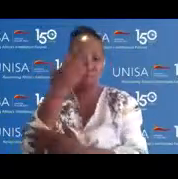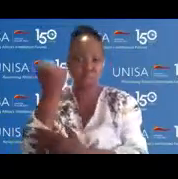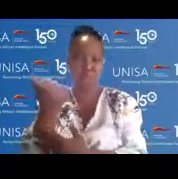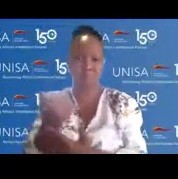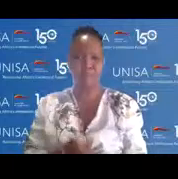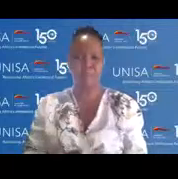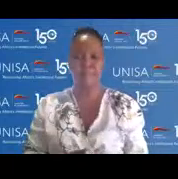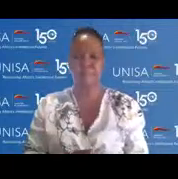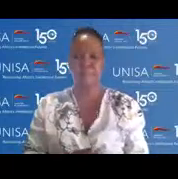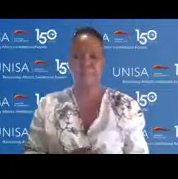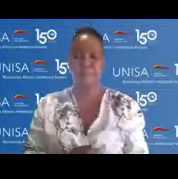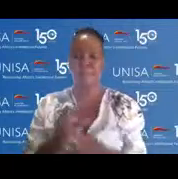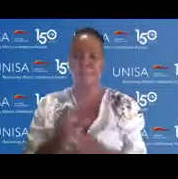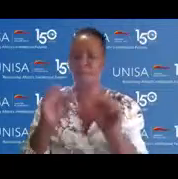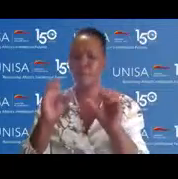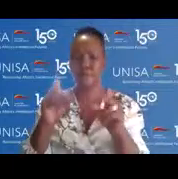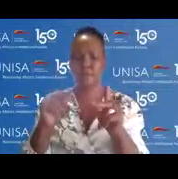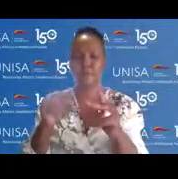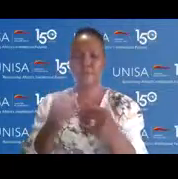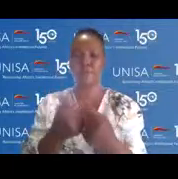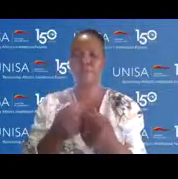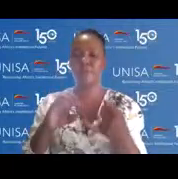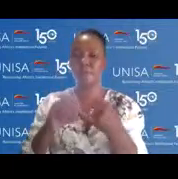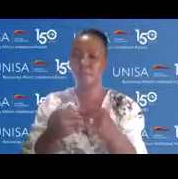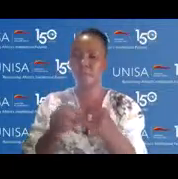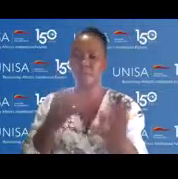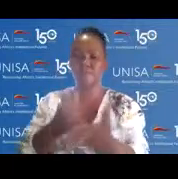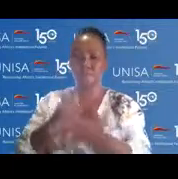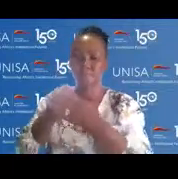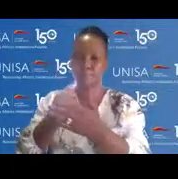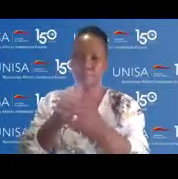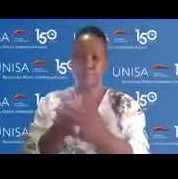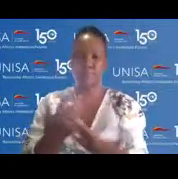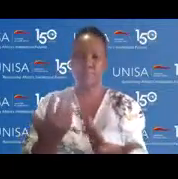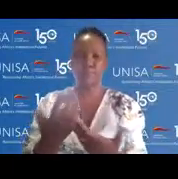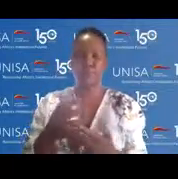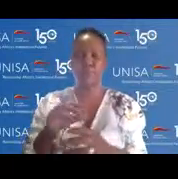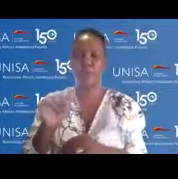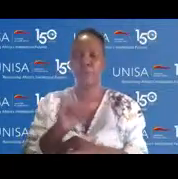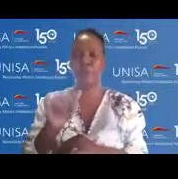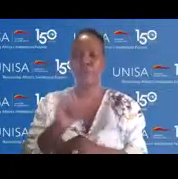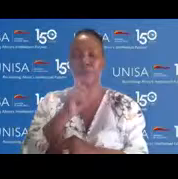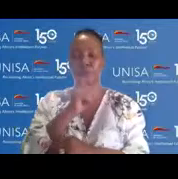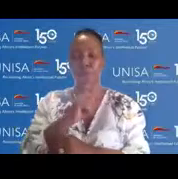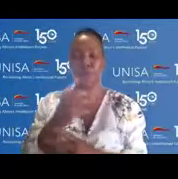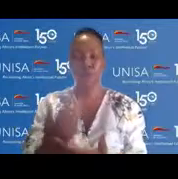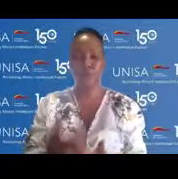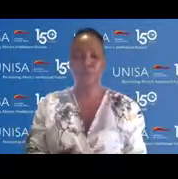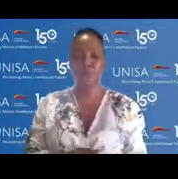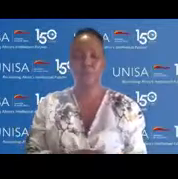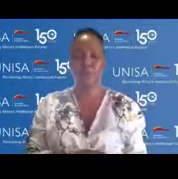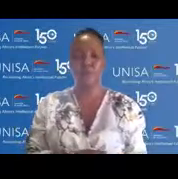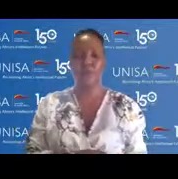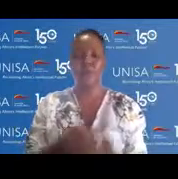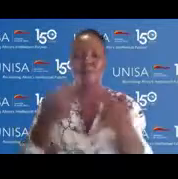okay. We'll figure it out. We'll show you how to check which are you using. Okay, guys, so thanks, Richard. That's awesome. It's good to see that